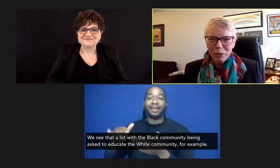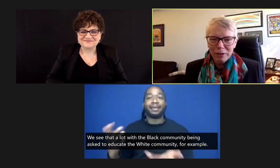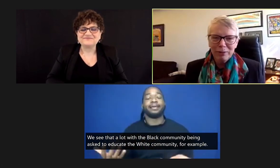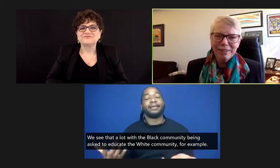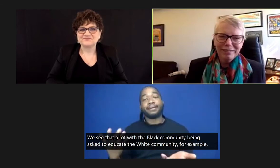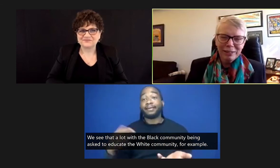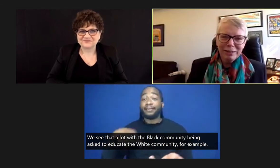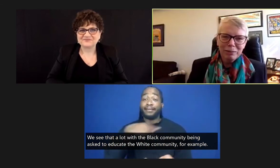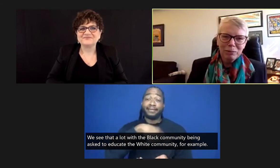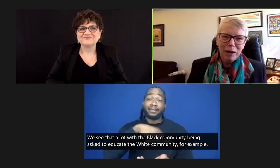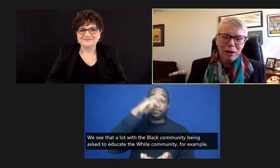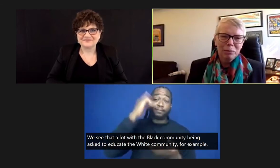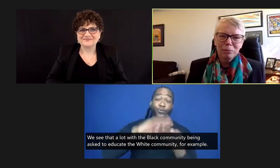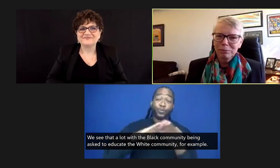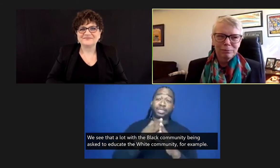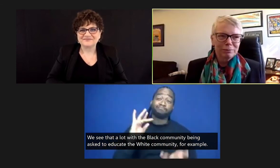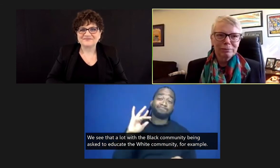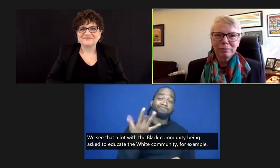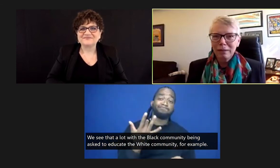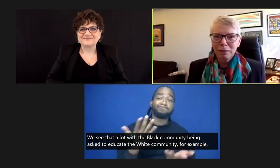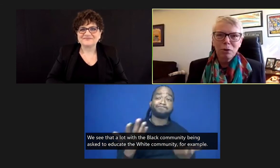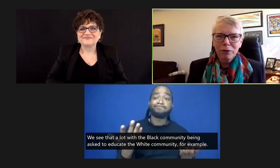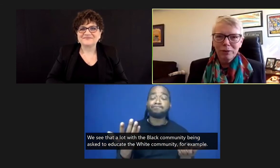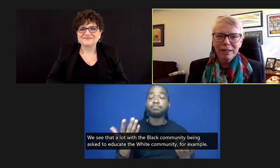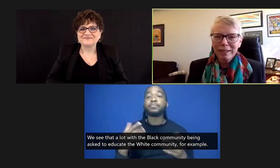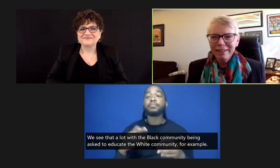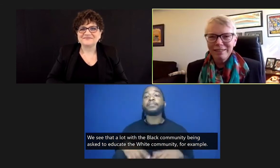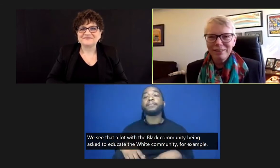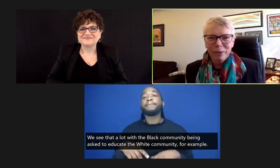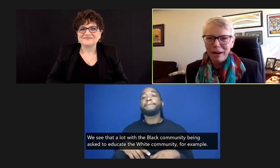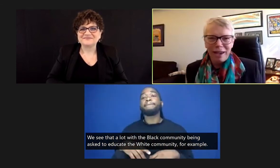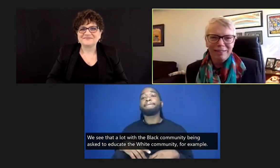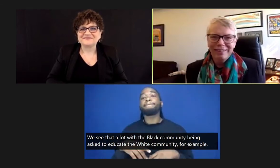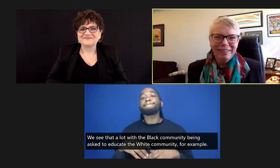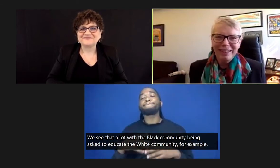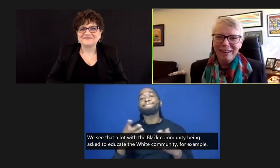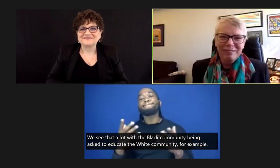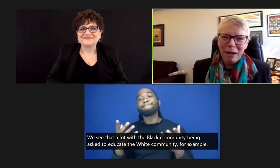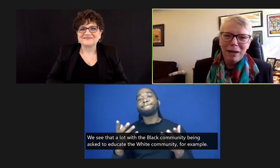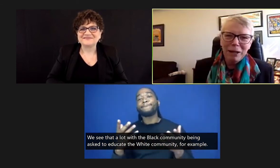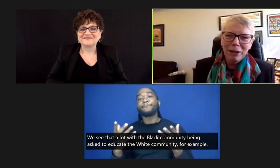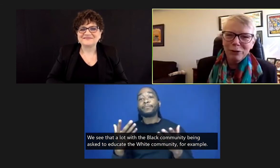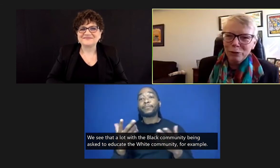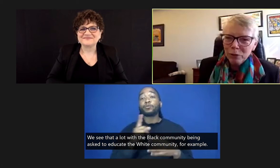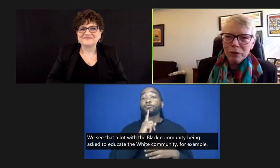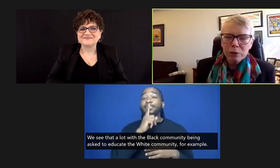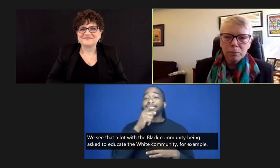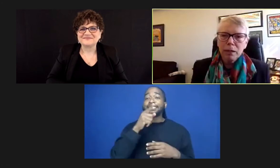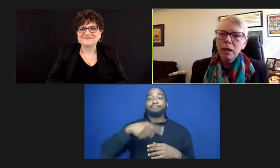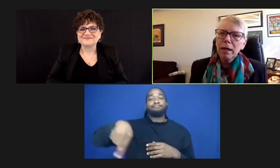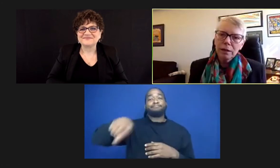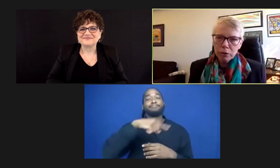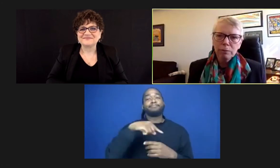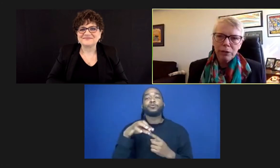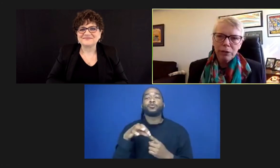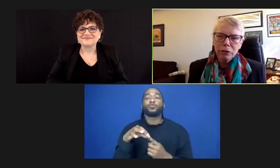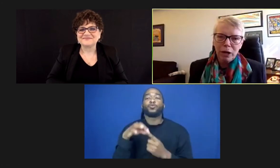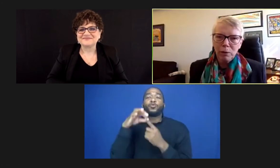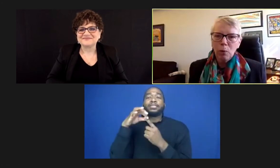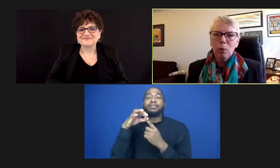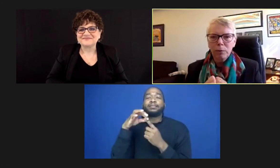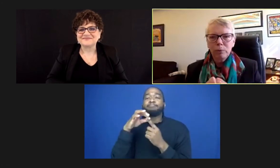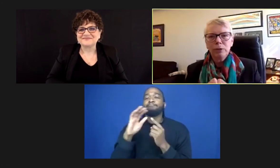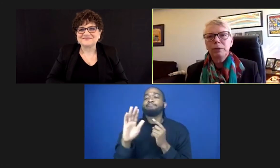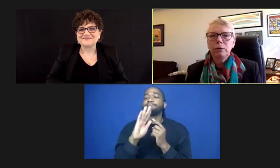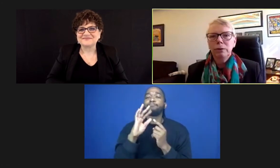any community with more unique needs or what I'm at a loss for words, but it shouldn't be your